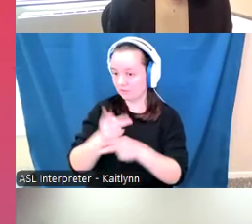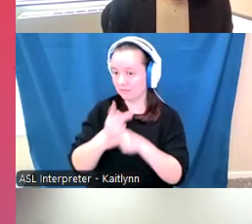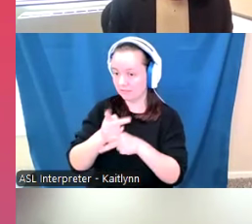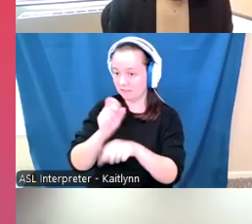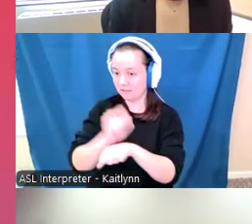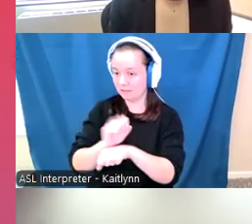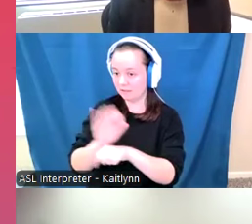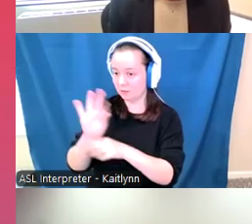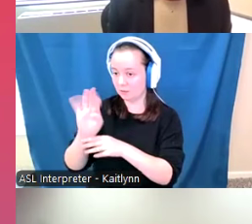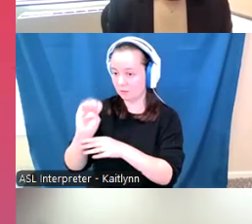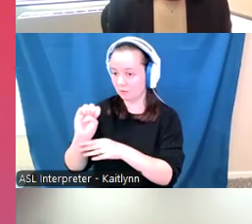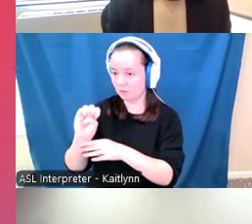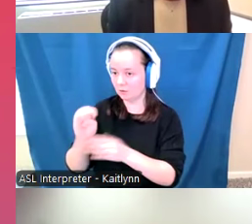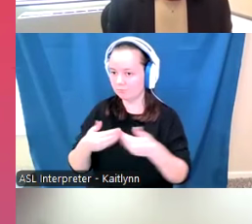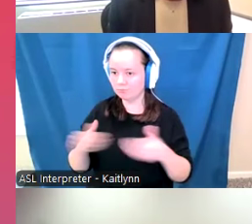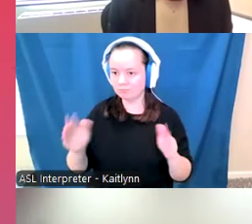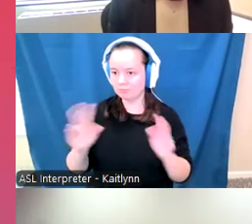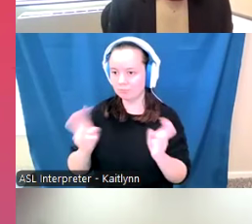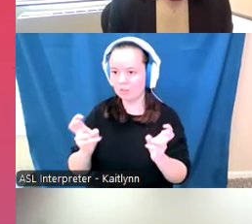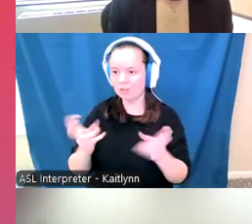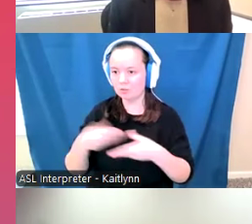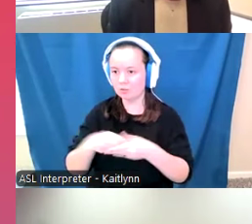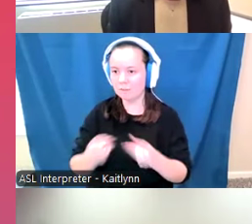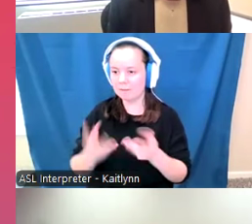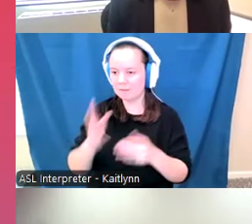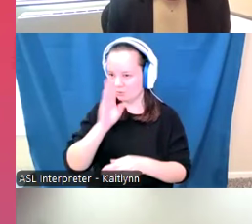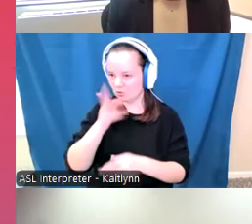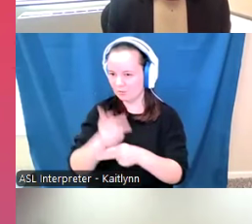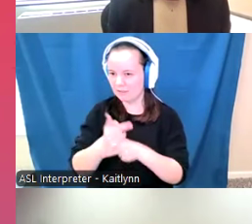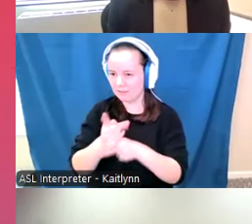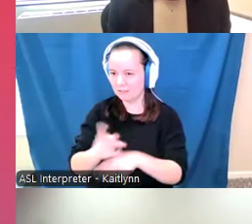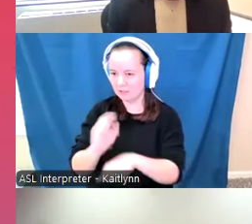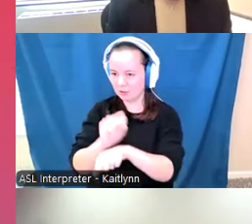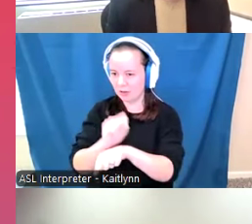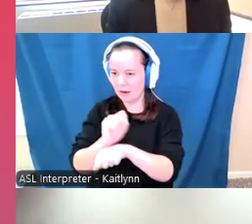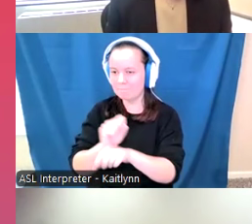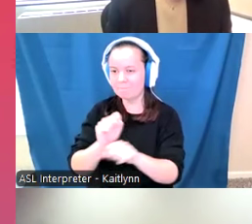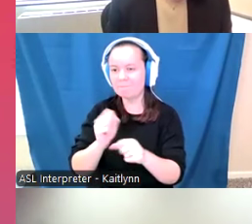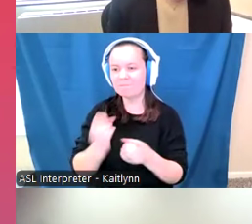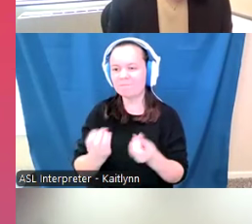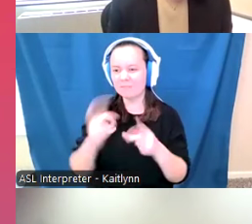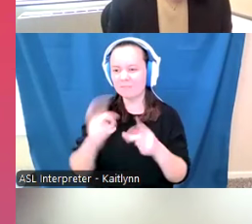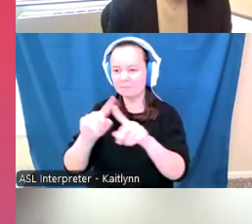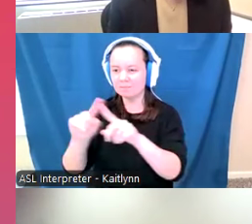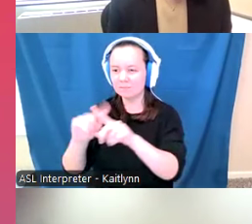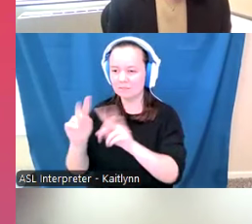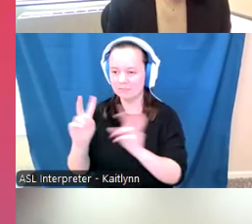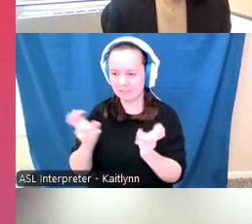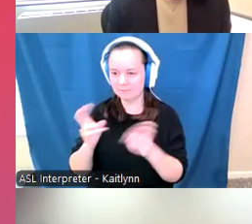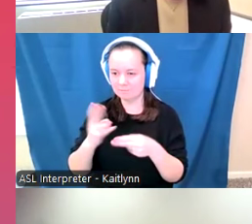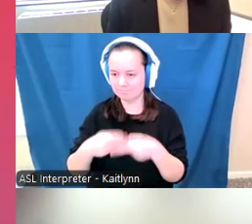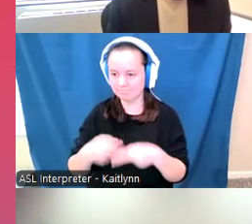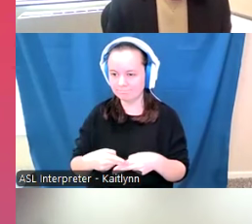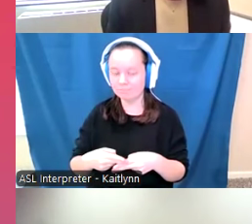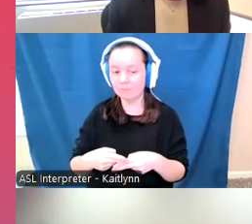that includes a range of direct care occupations that all use many different titles. One thing these occupations all have